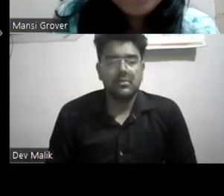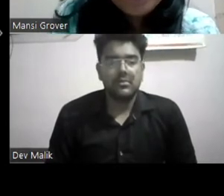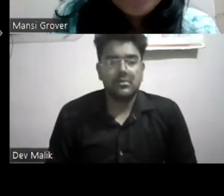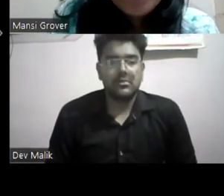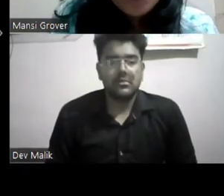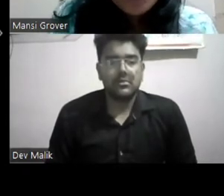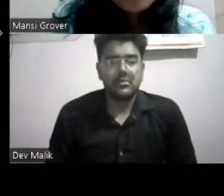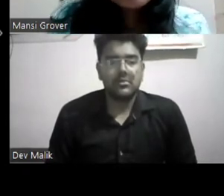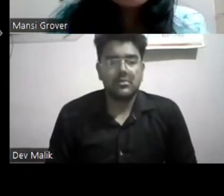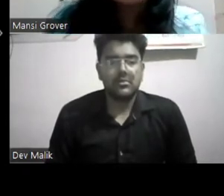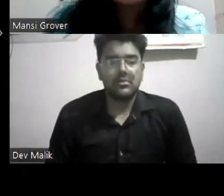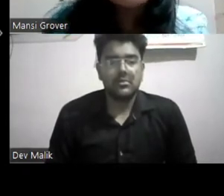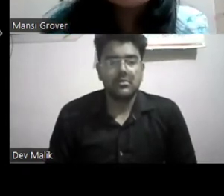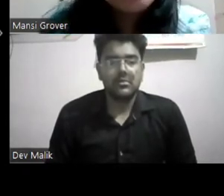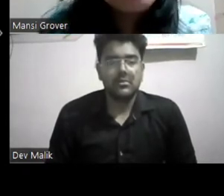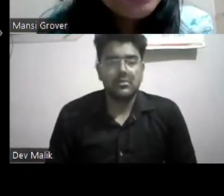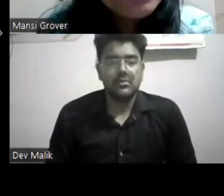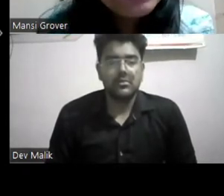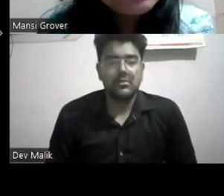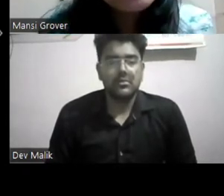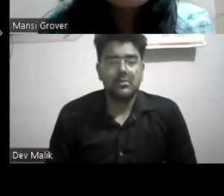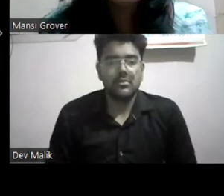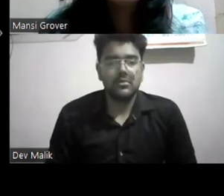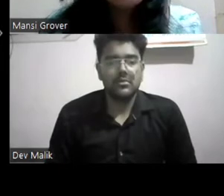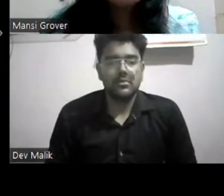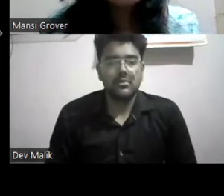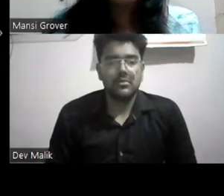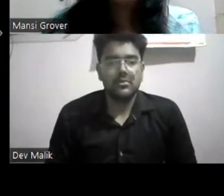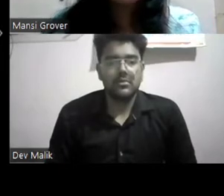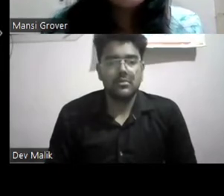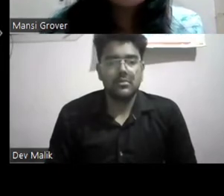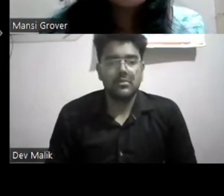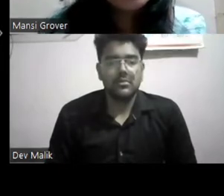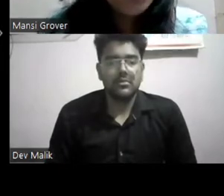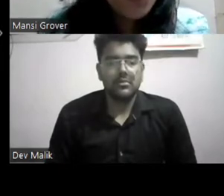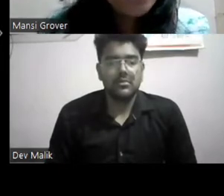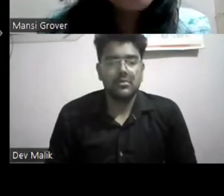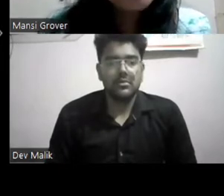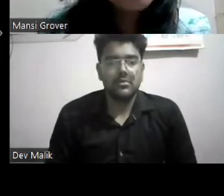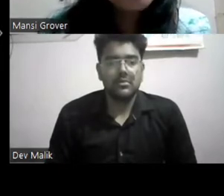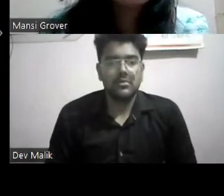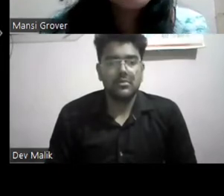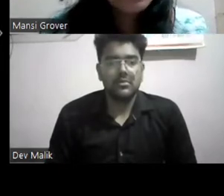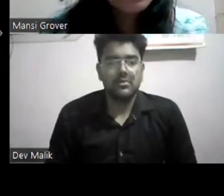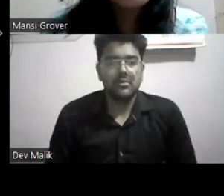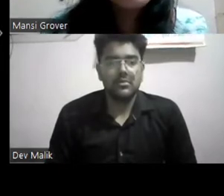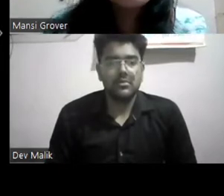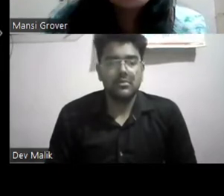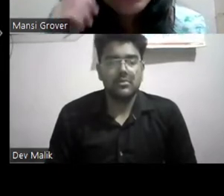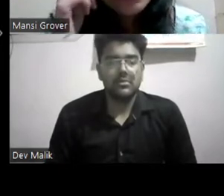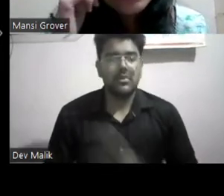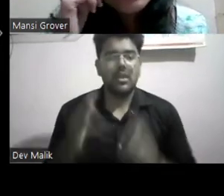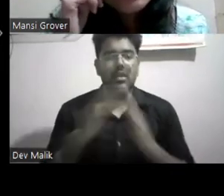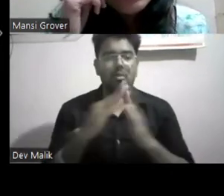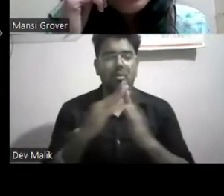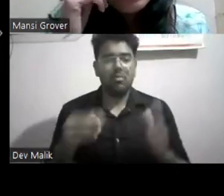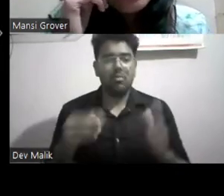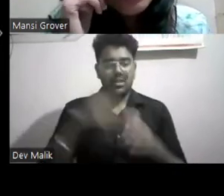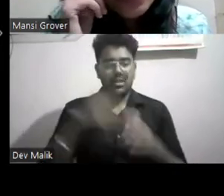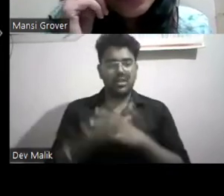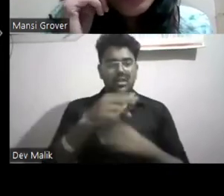Jhilmil. So you see Jhilmil in a special home called Muskan, and she